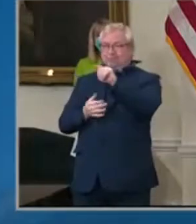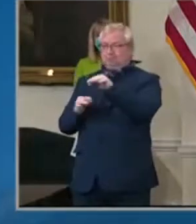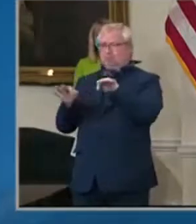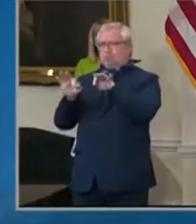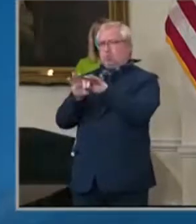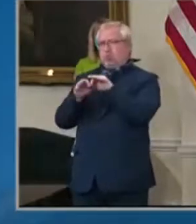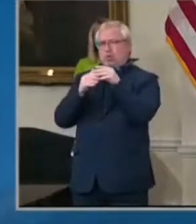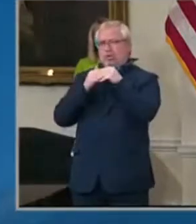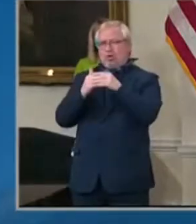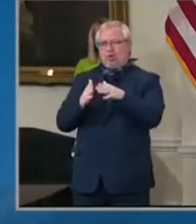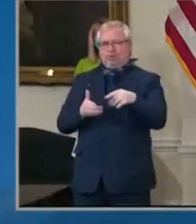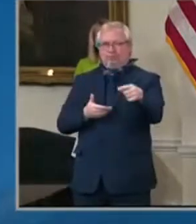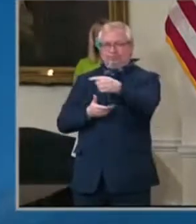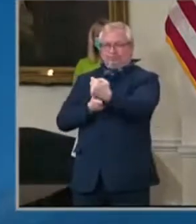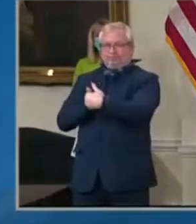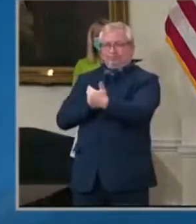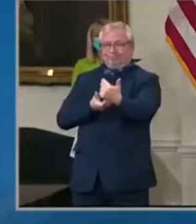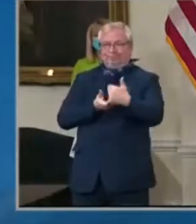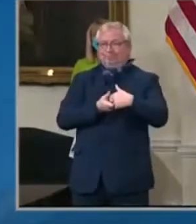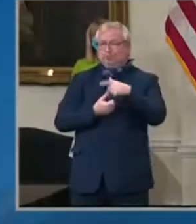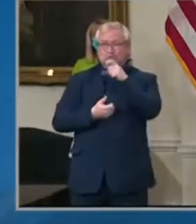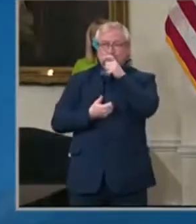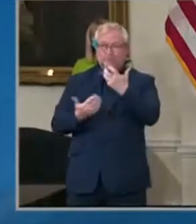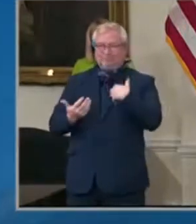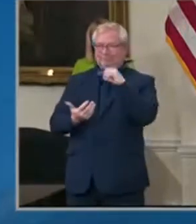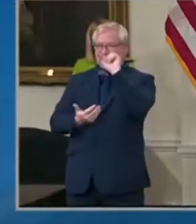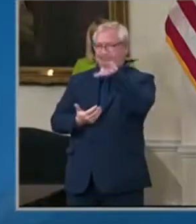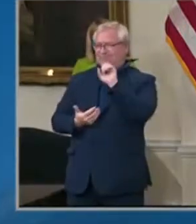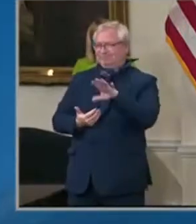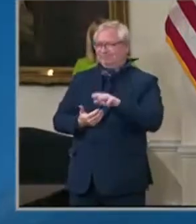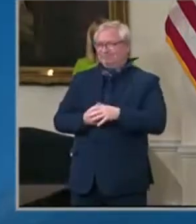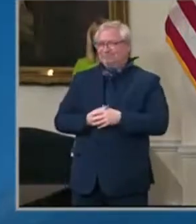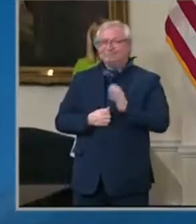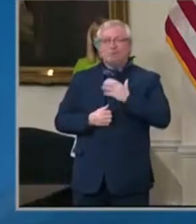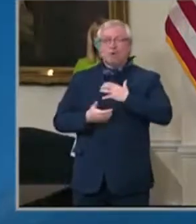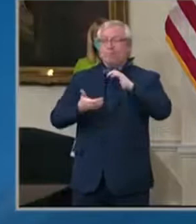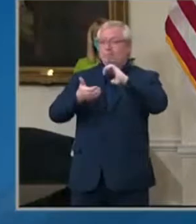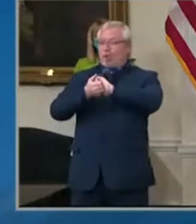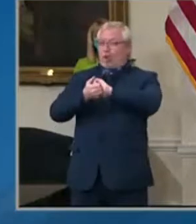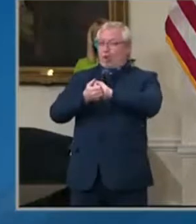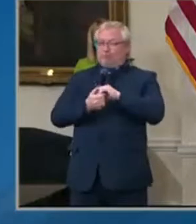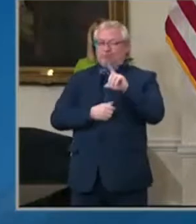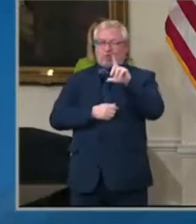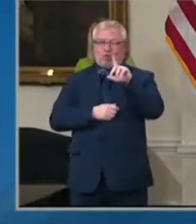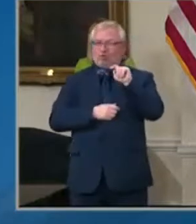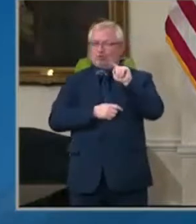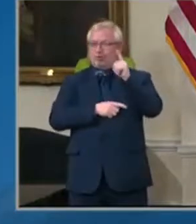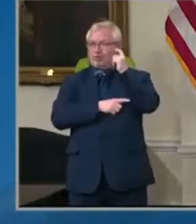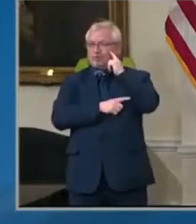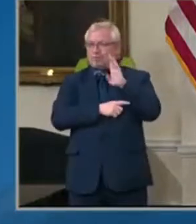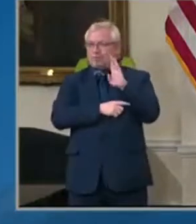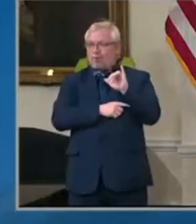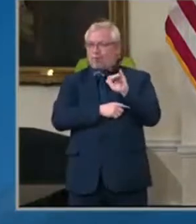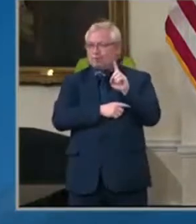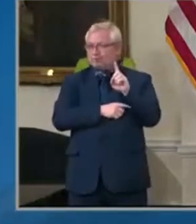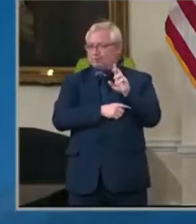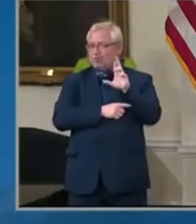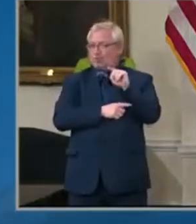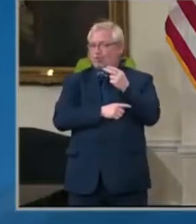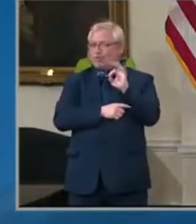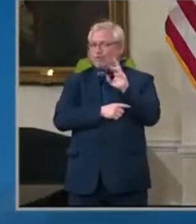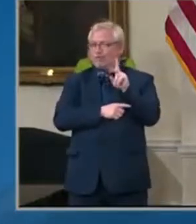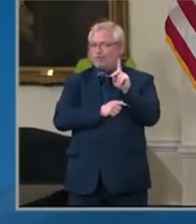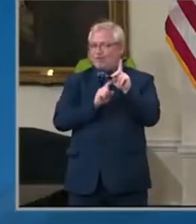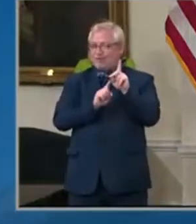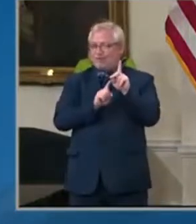effort, including my partner in government, Lieutenant Governor Boyd Rutherford, who has been a